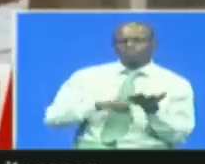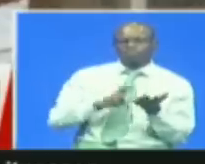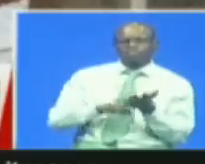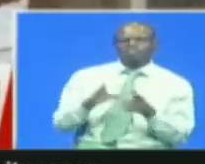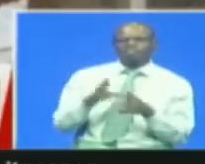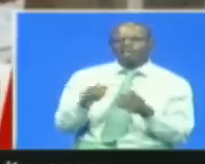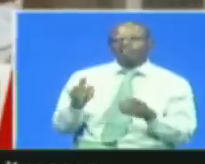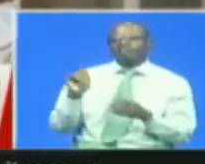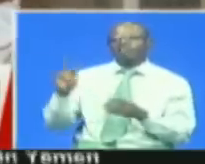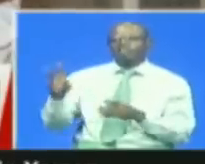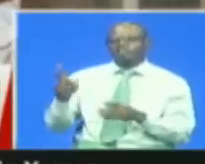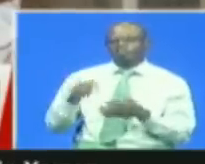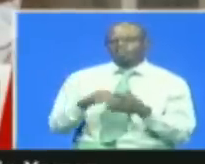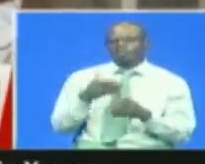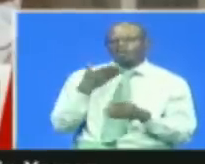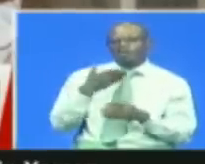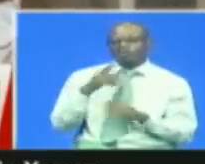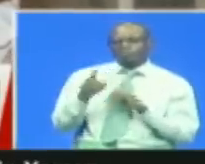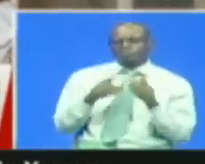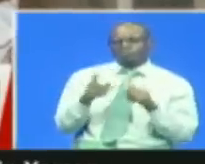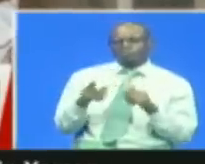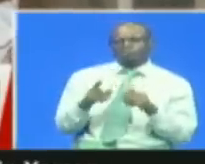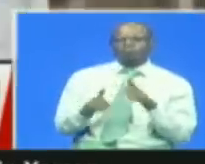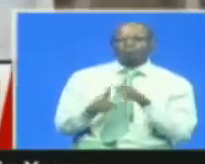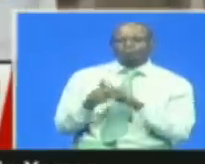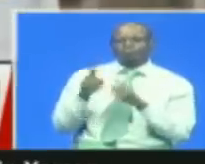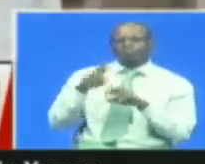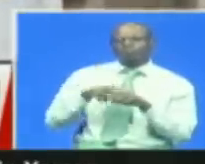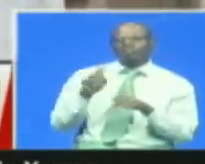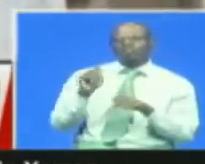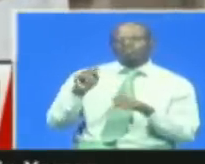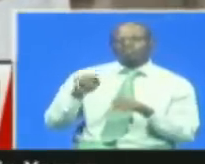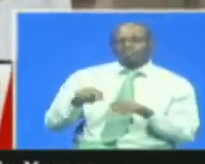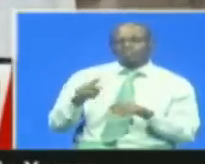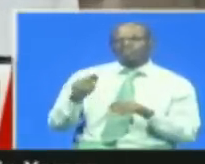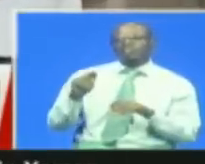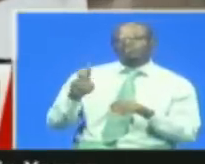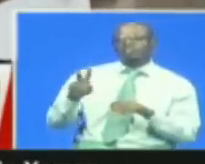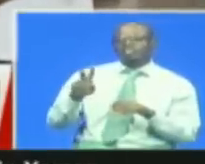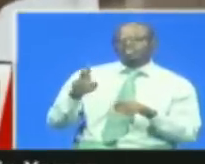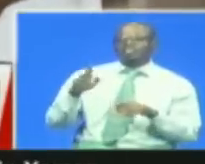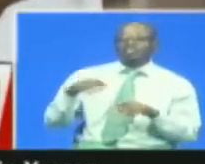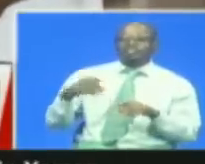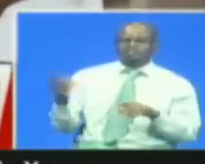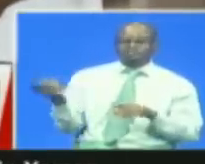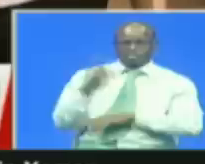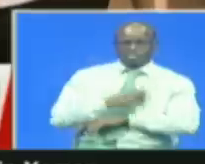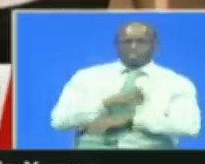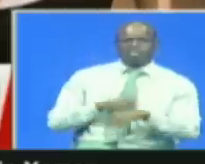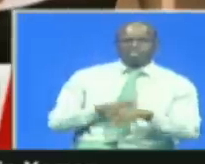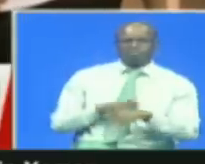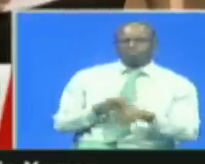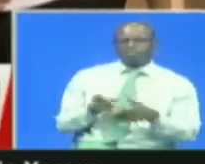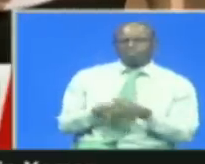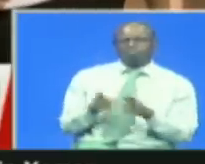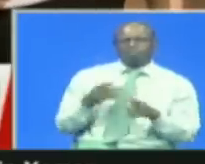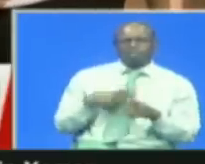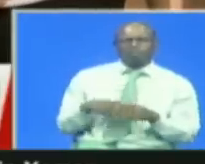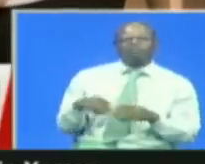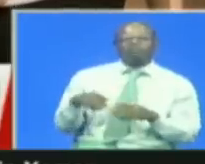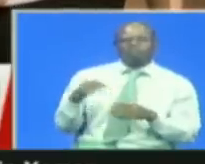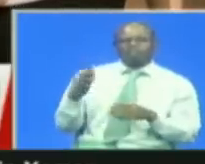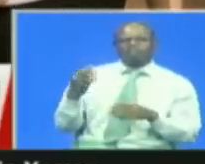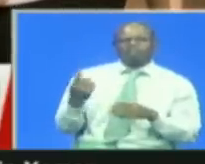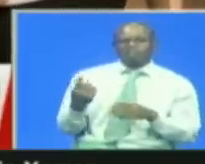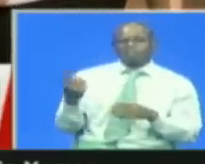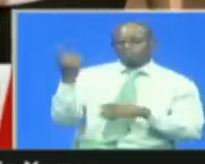answer questions that appear on NTV during the day. And the grand draw will be held on the 31st of May, where the winner will